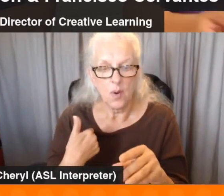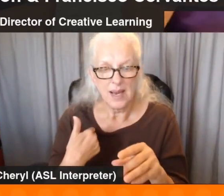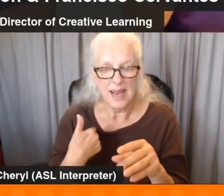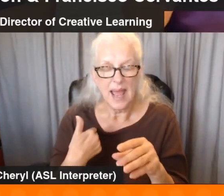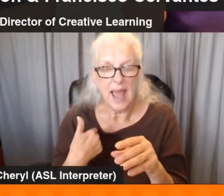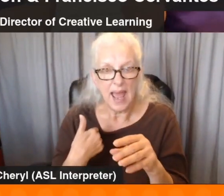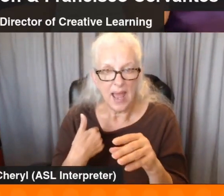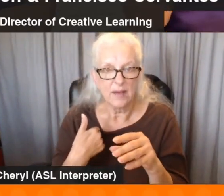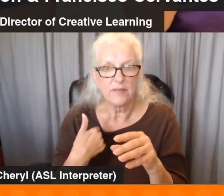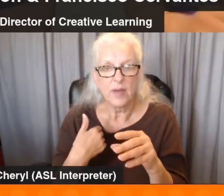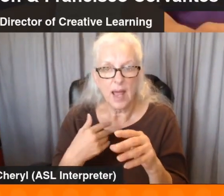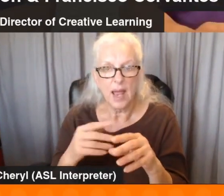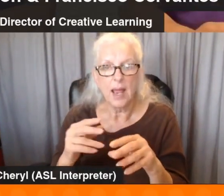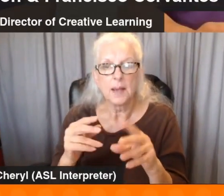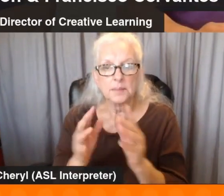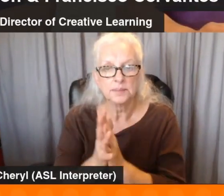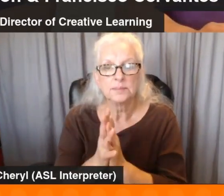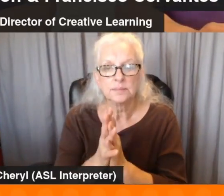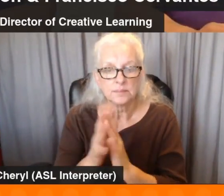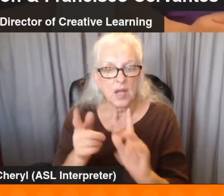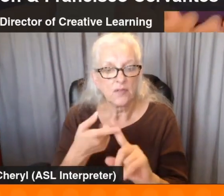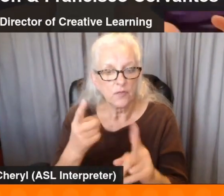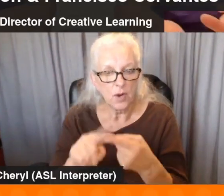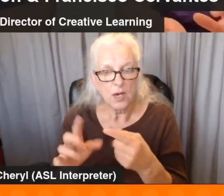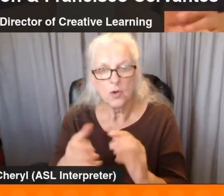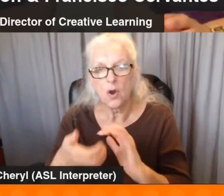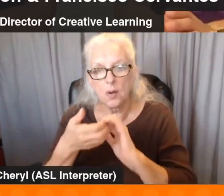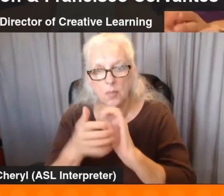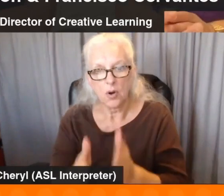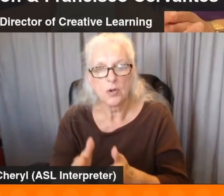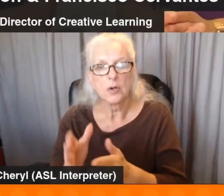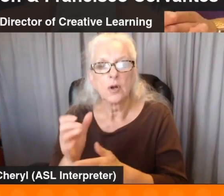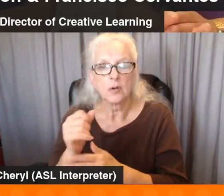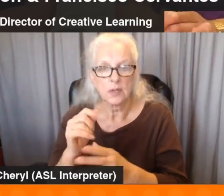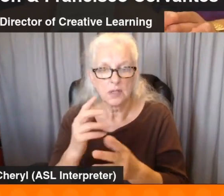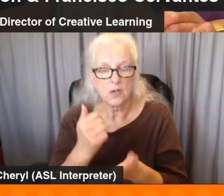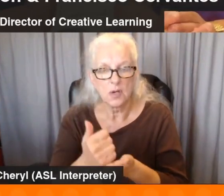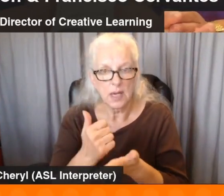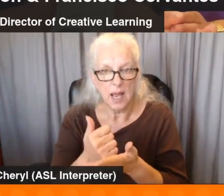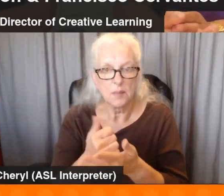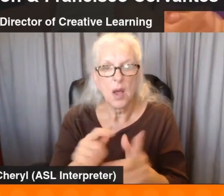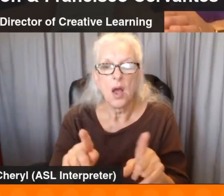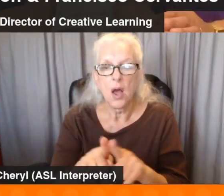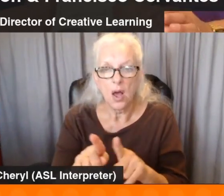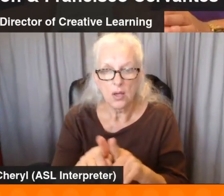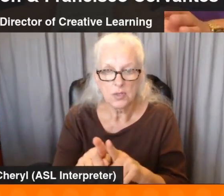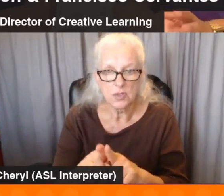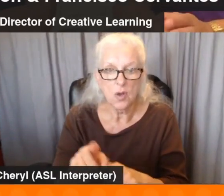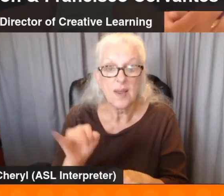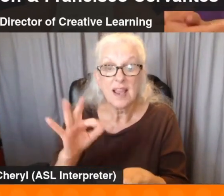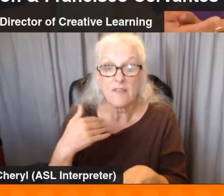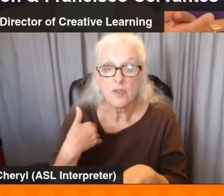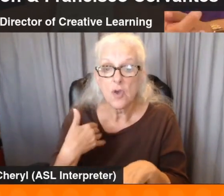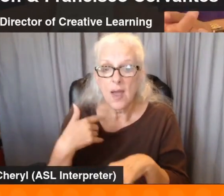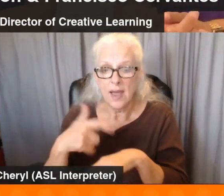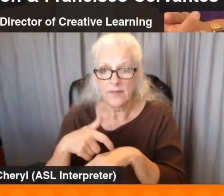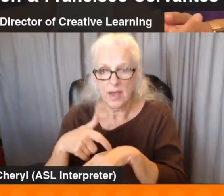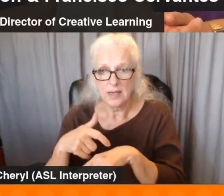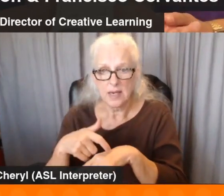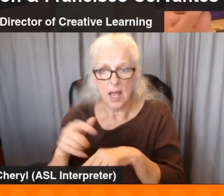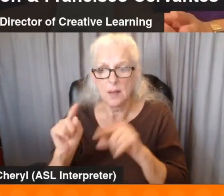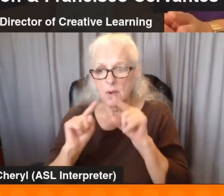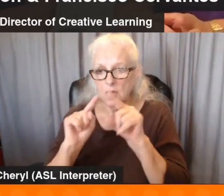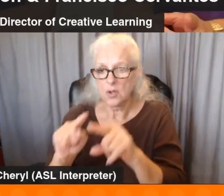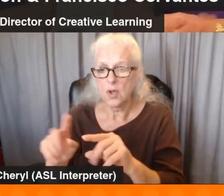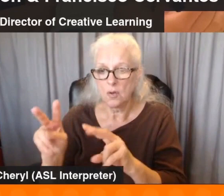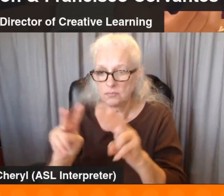friend or partner. Yeah, and when you have time, we also invite you to go check out and contribute to the virtual poster session.